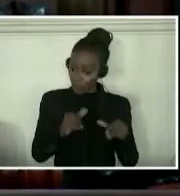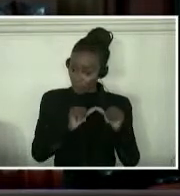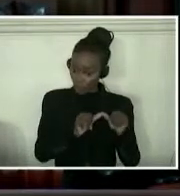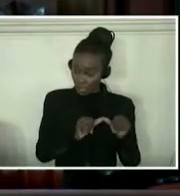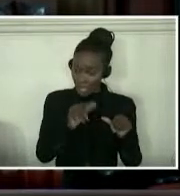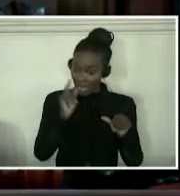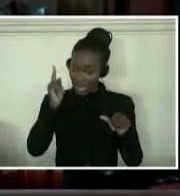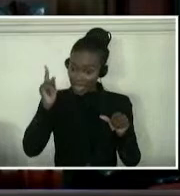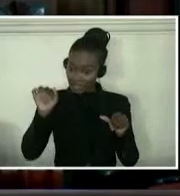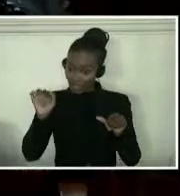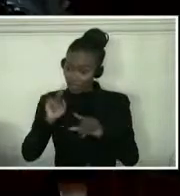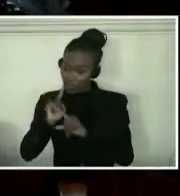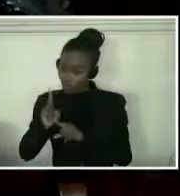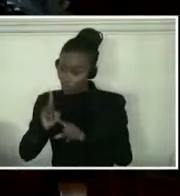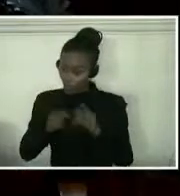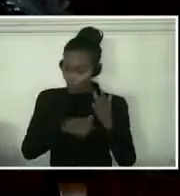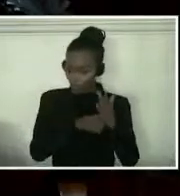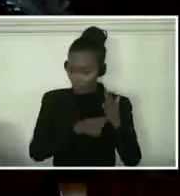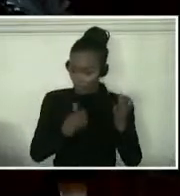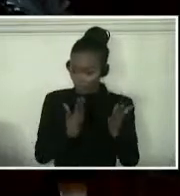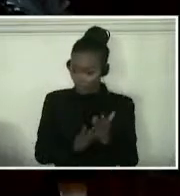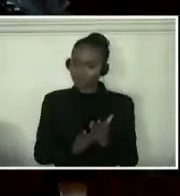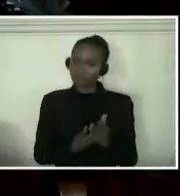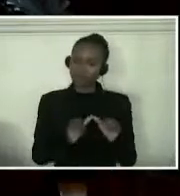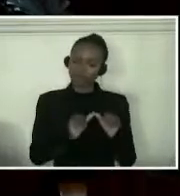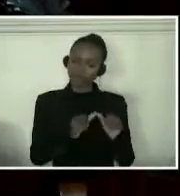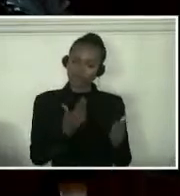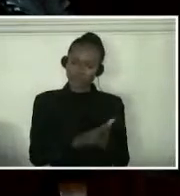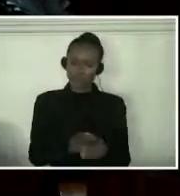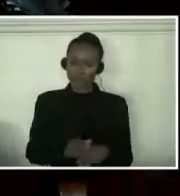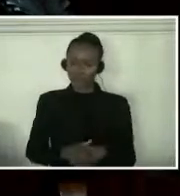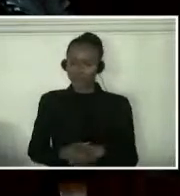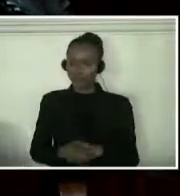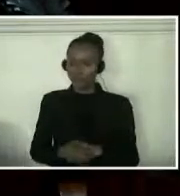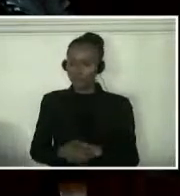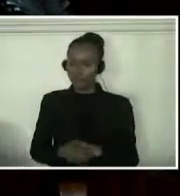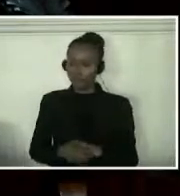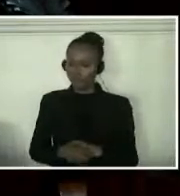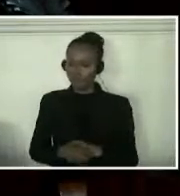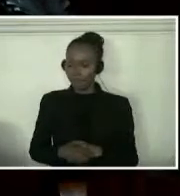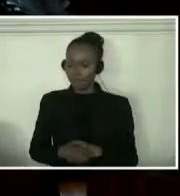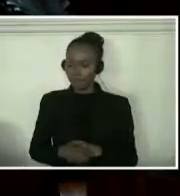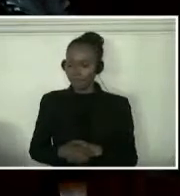one how can you continue honorable man